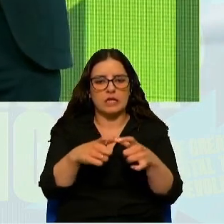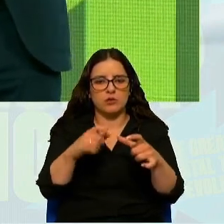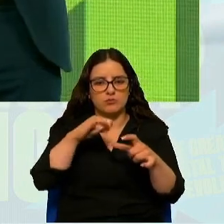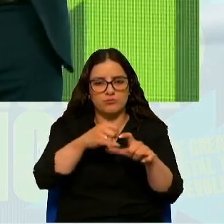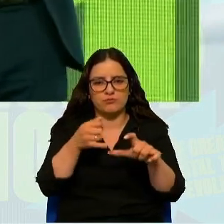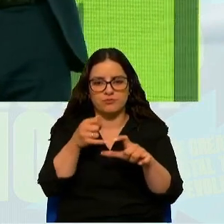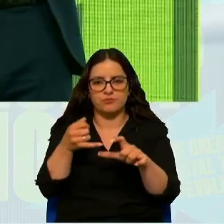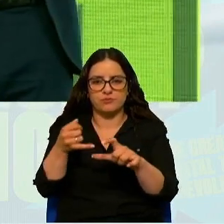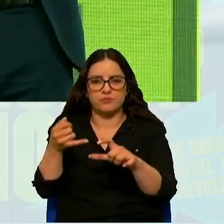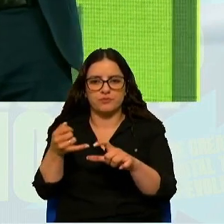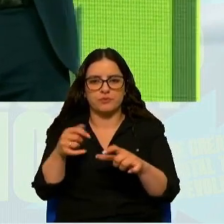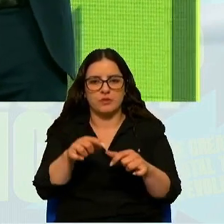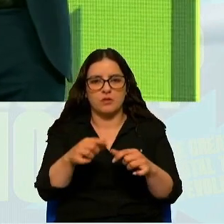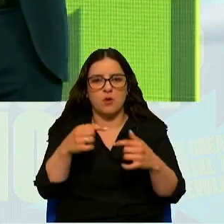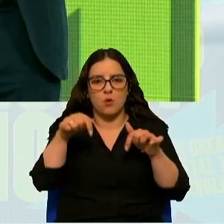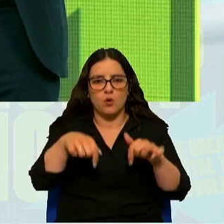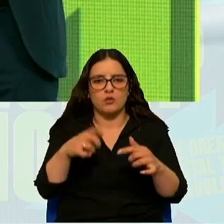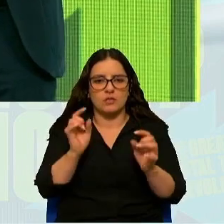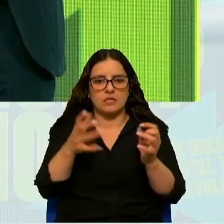computers